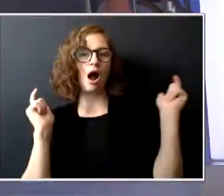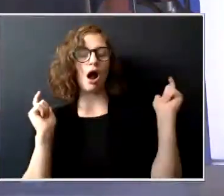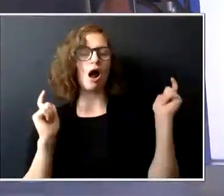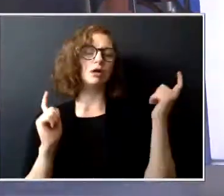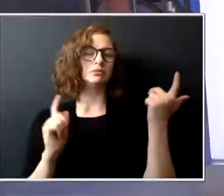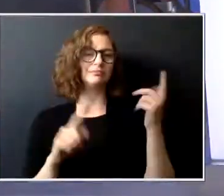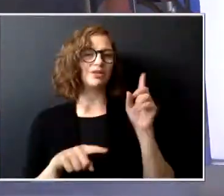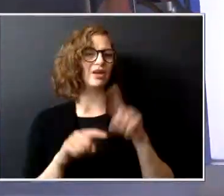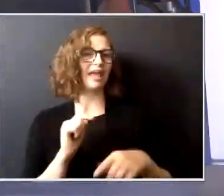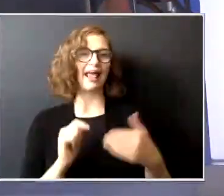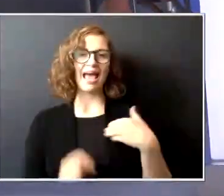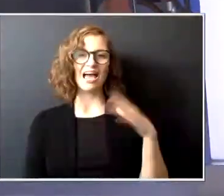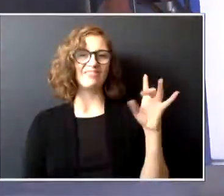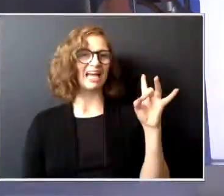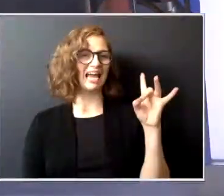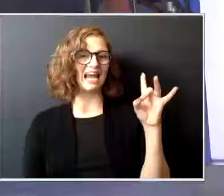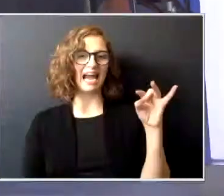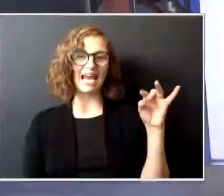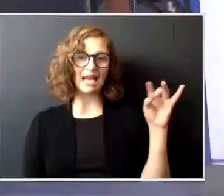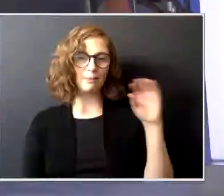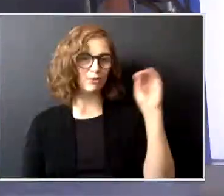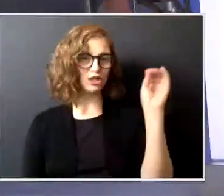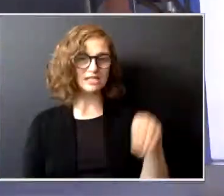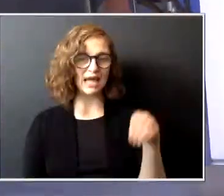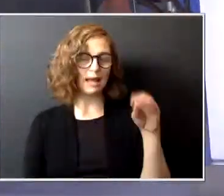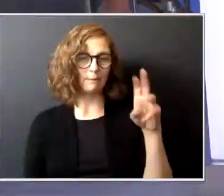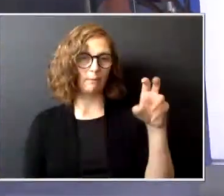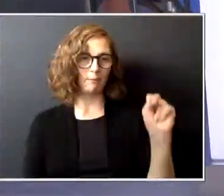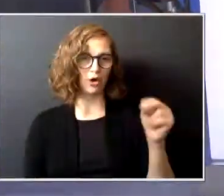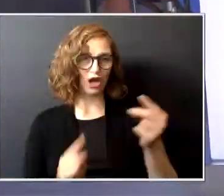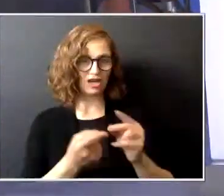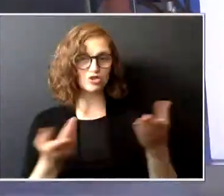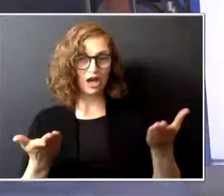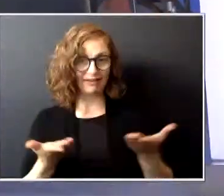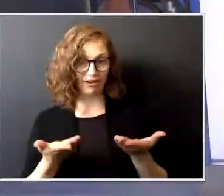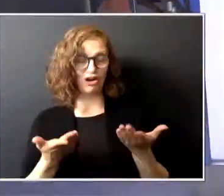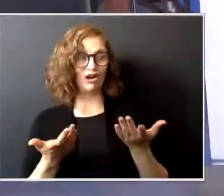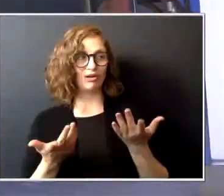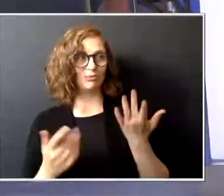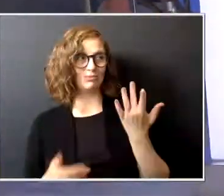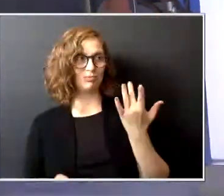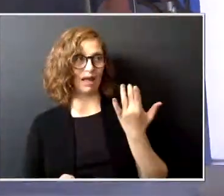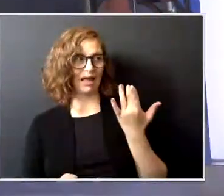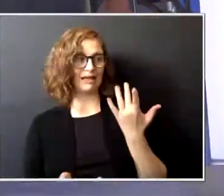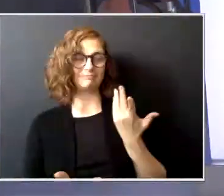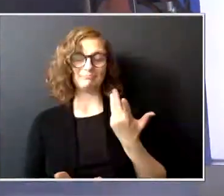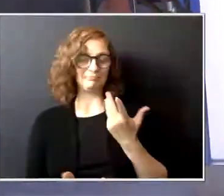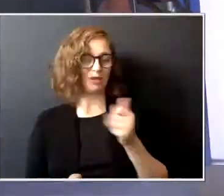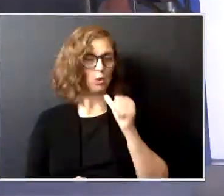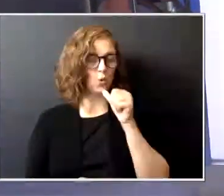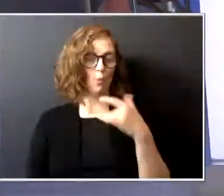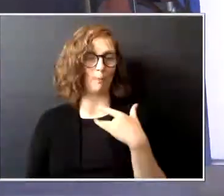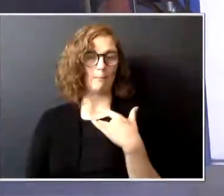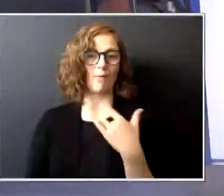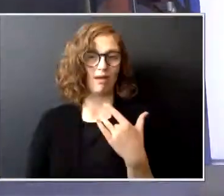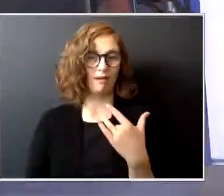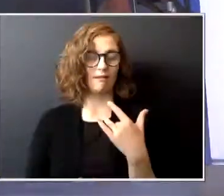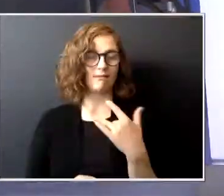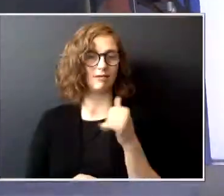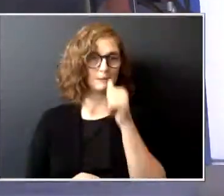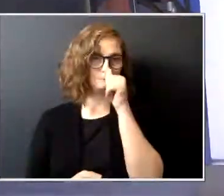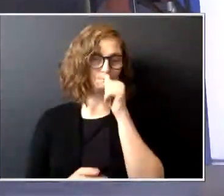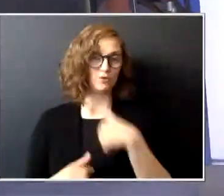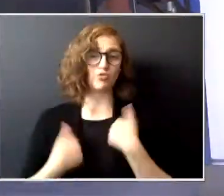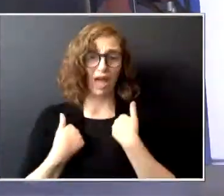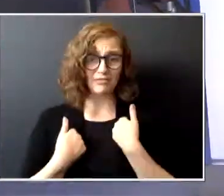program because there aren't many that have survived. Correct. It's difficult, and it's so easy to happen. It happens in a flash of a moment. Mm-hmm.